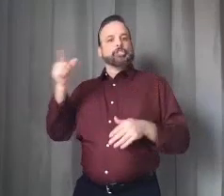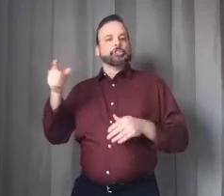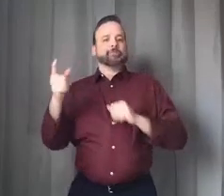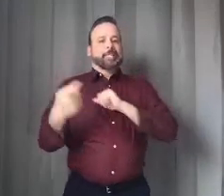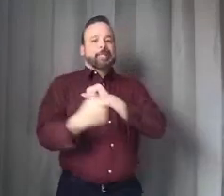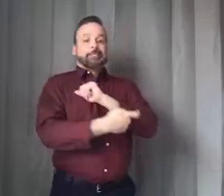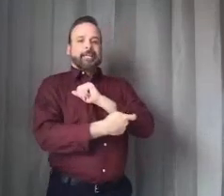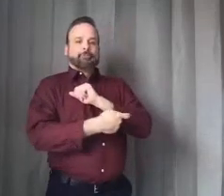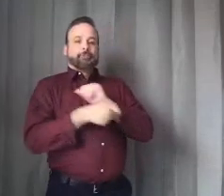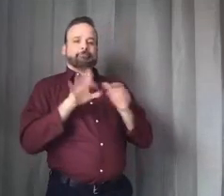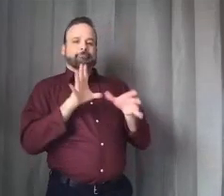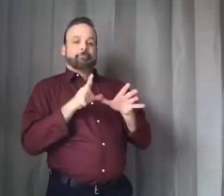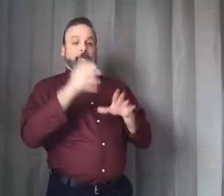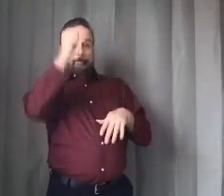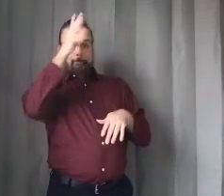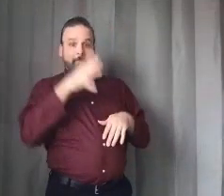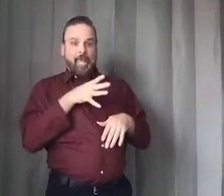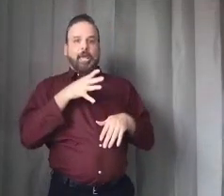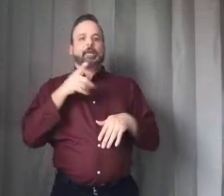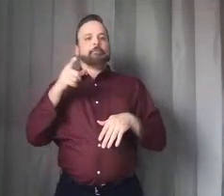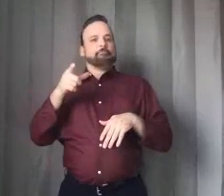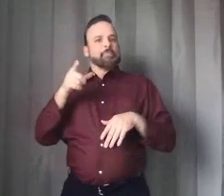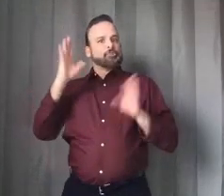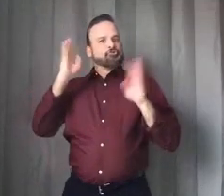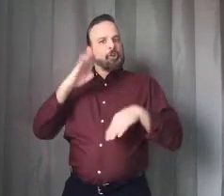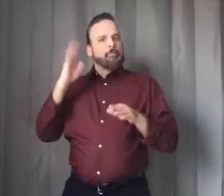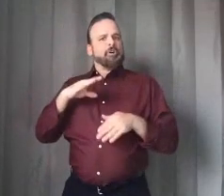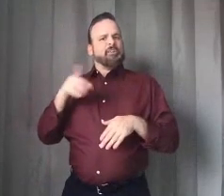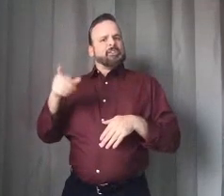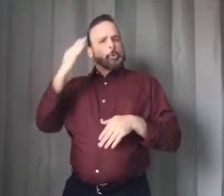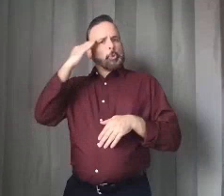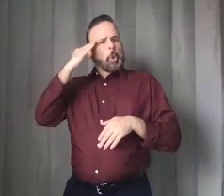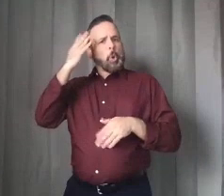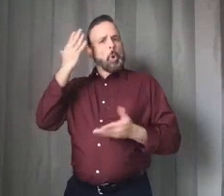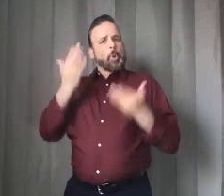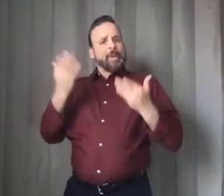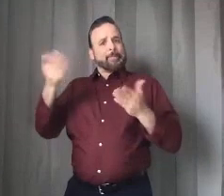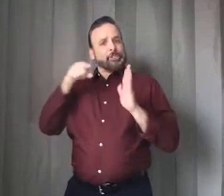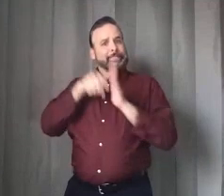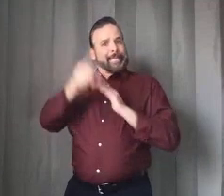always got men in trouble. And I was like, you know, well, maybe she's killing